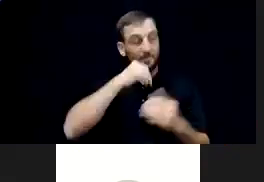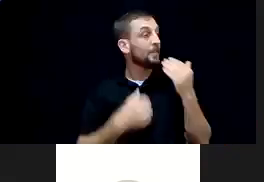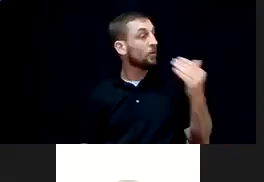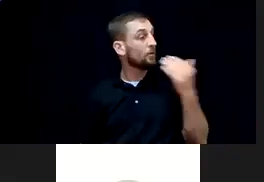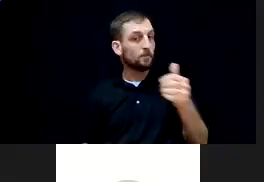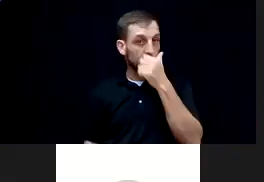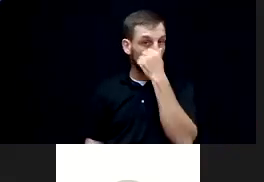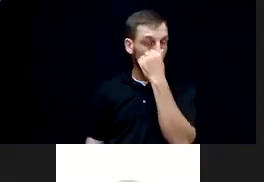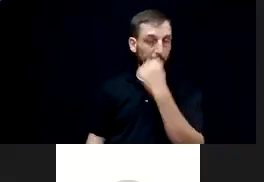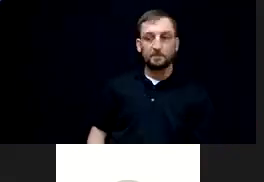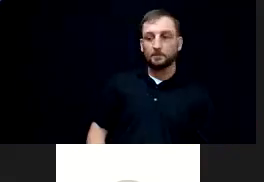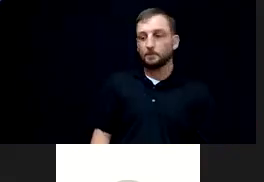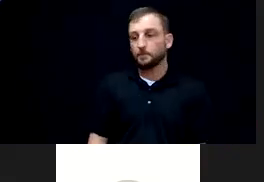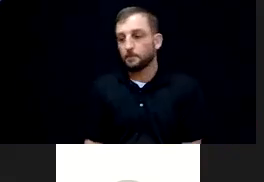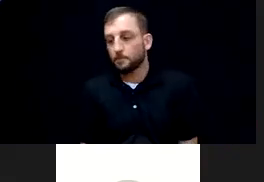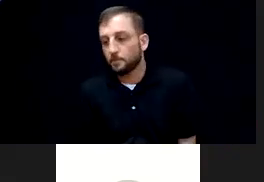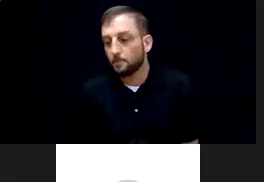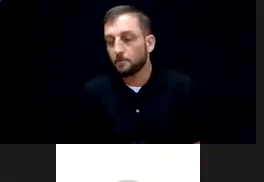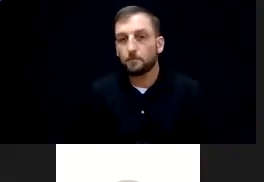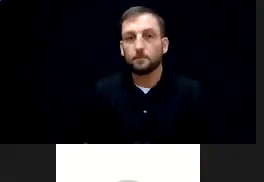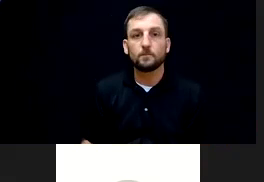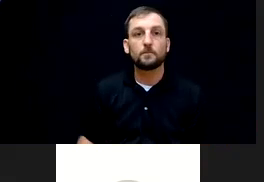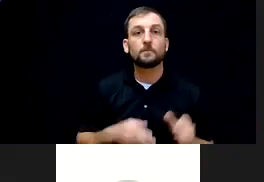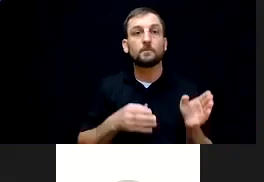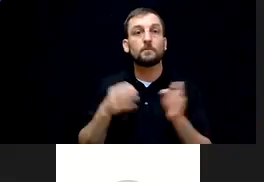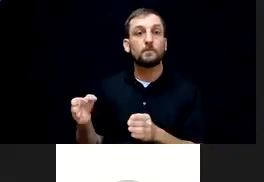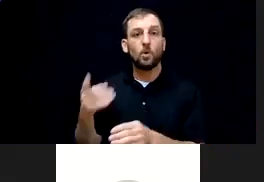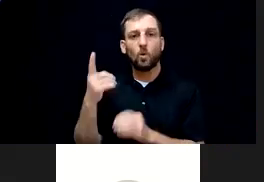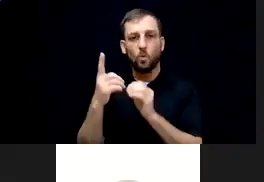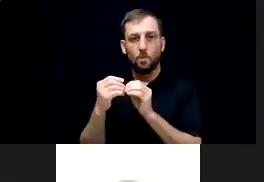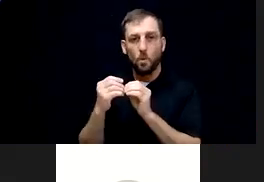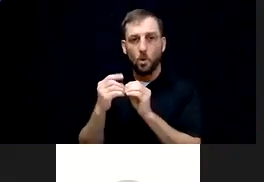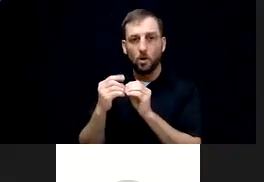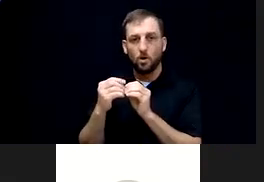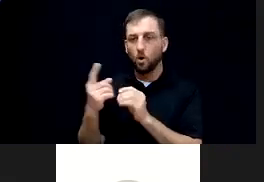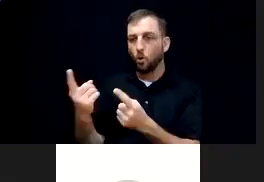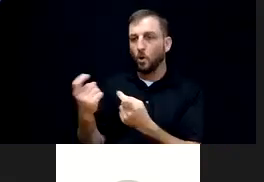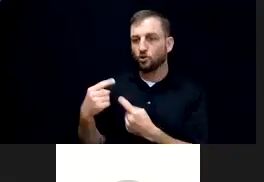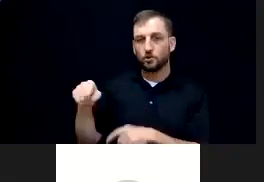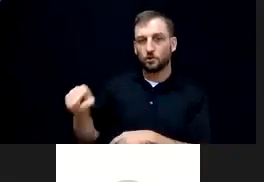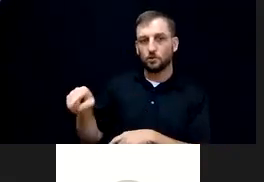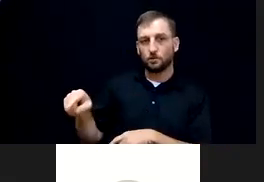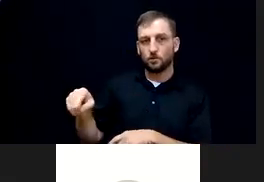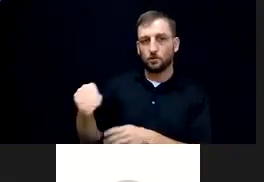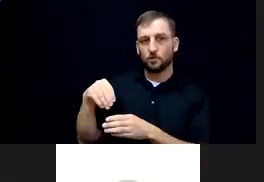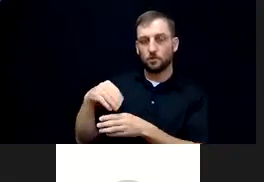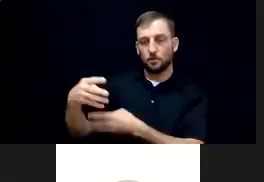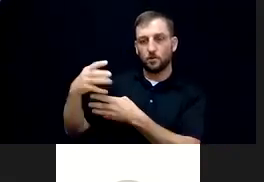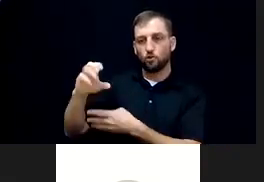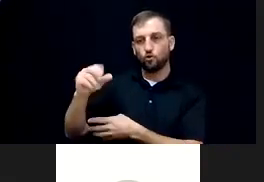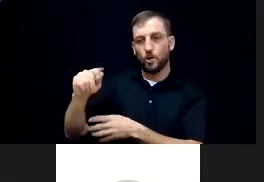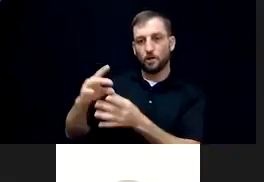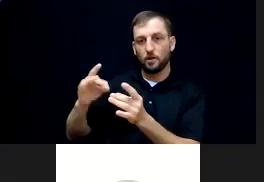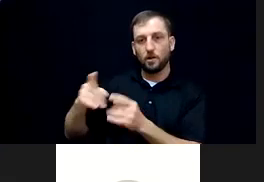Thank you. No problem. Thank you. We have one more question in the chat box, and this one is from Kathy